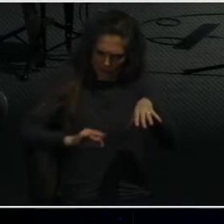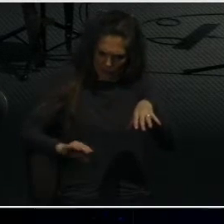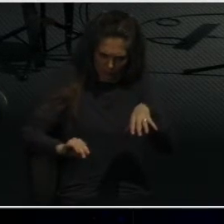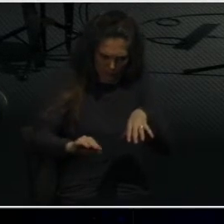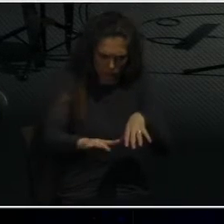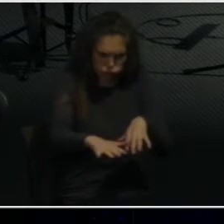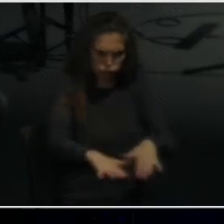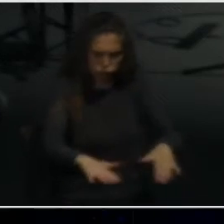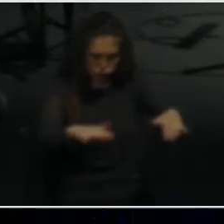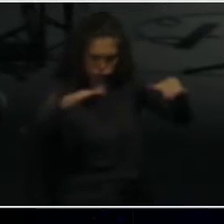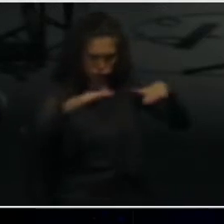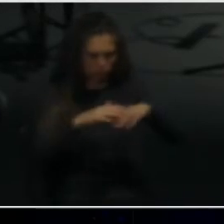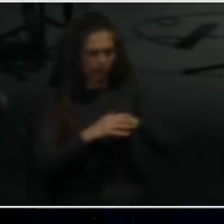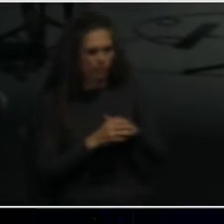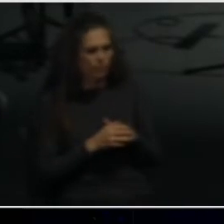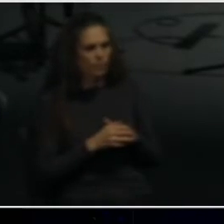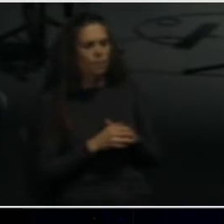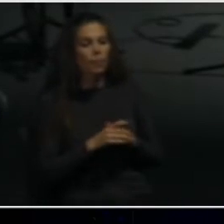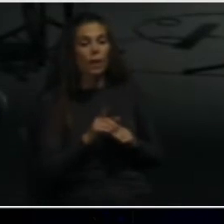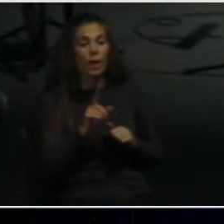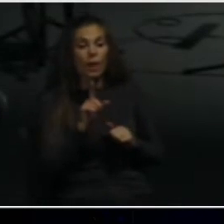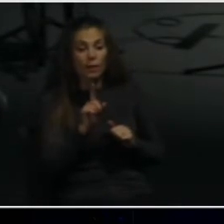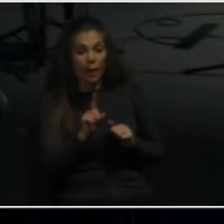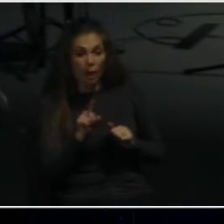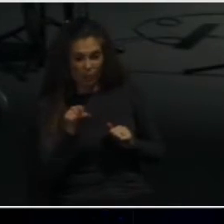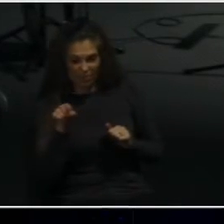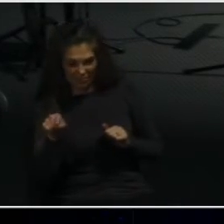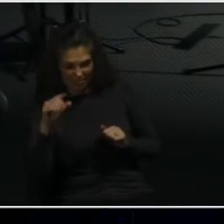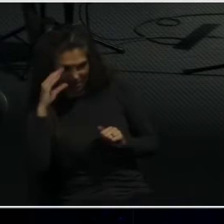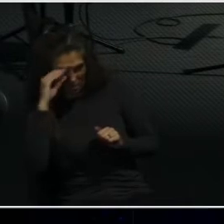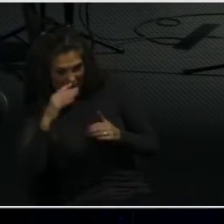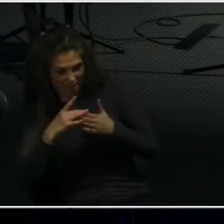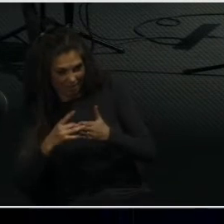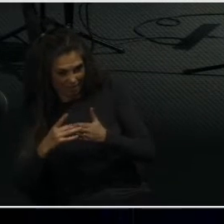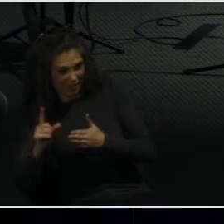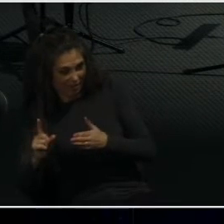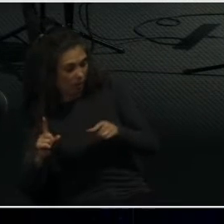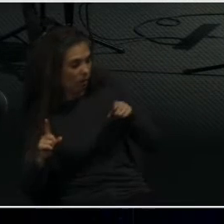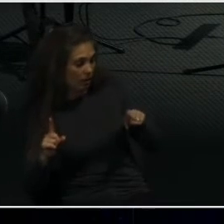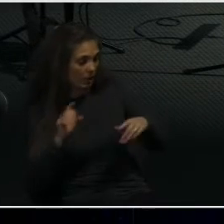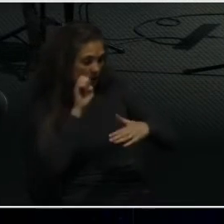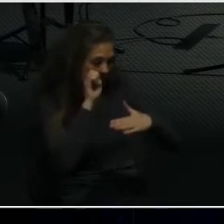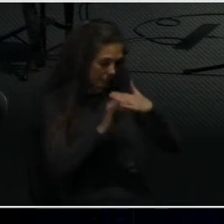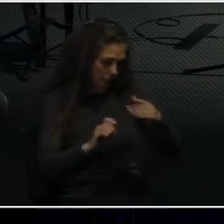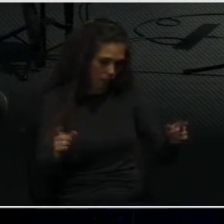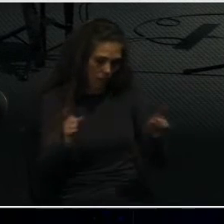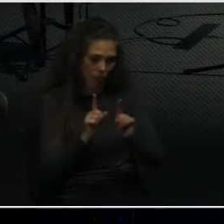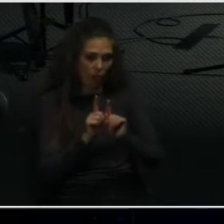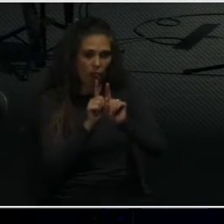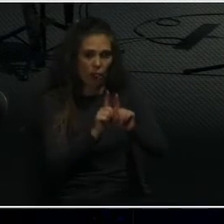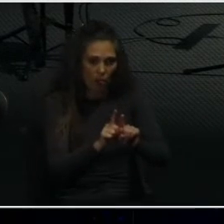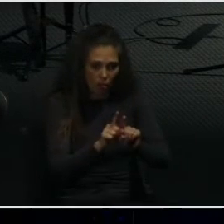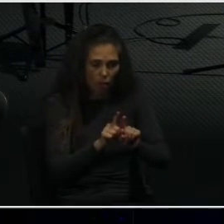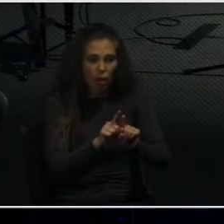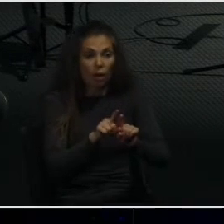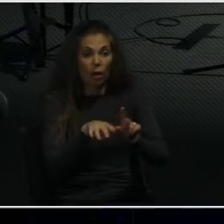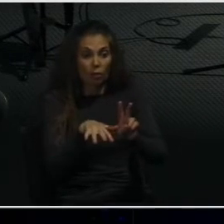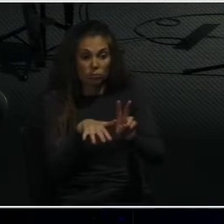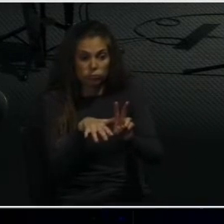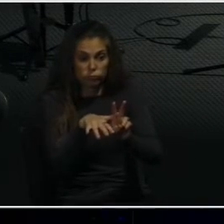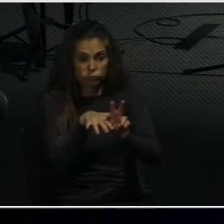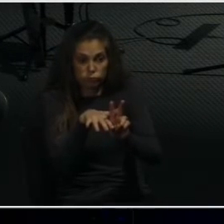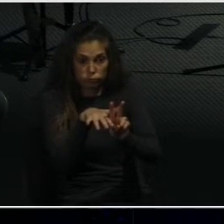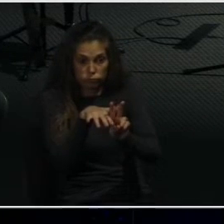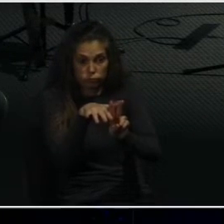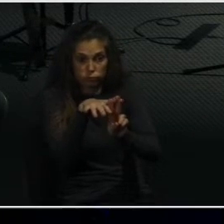Now remember, the messenger and Ezekiel are standing in waist-high water, looking somehow downstream to see that the river has become impassable. And then